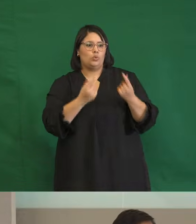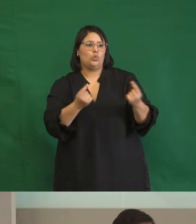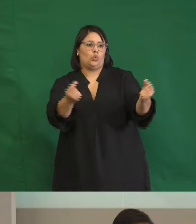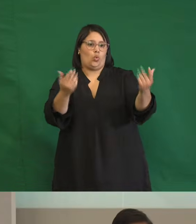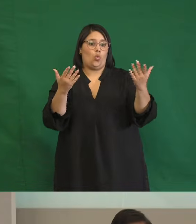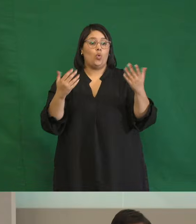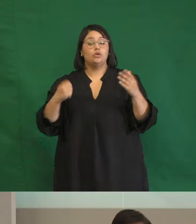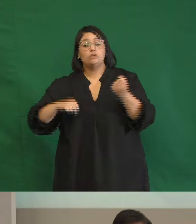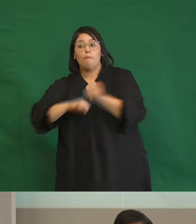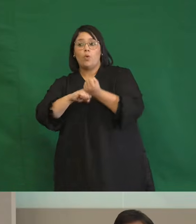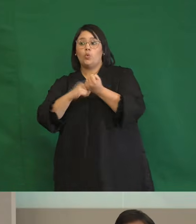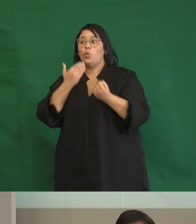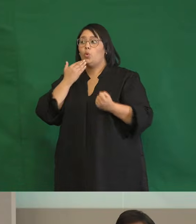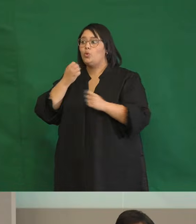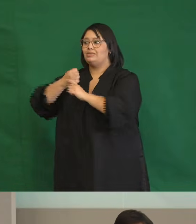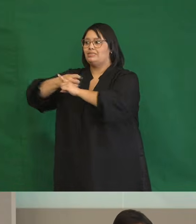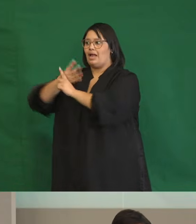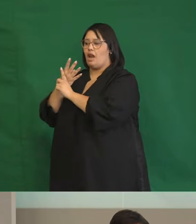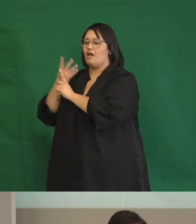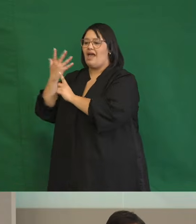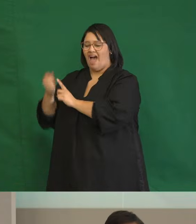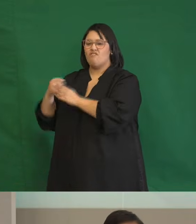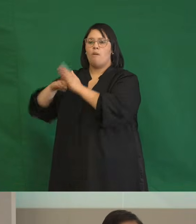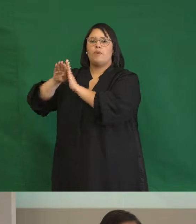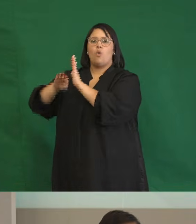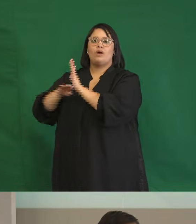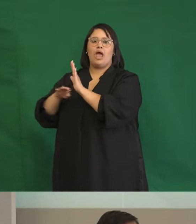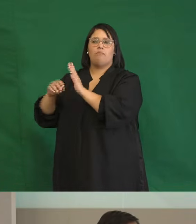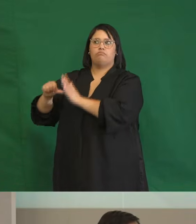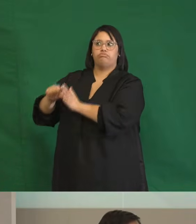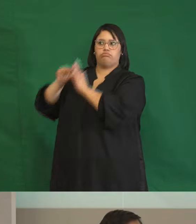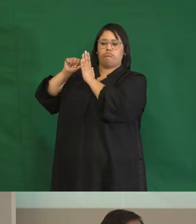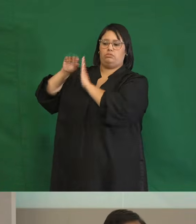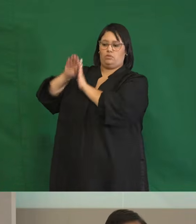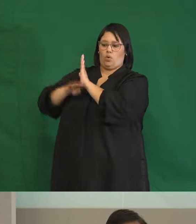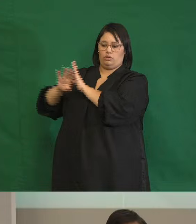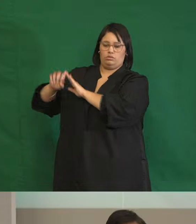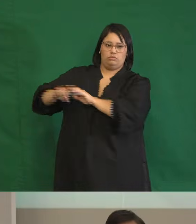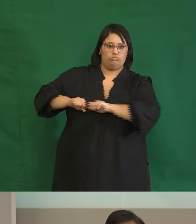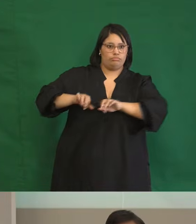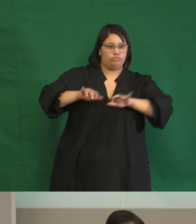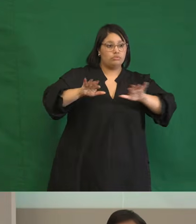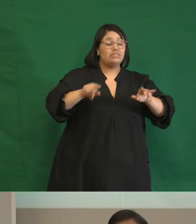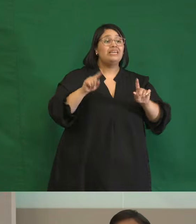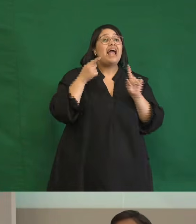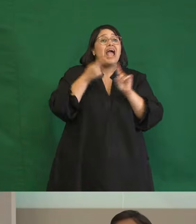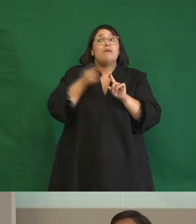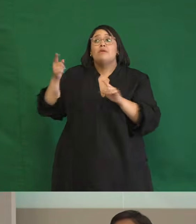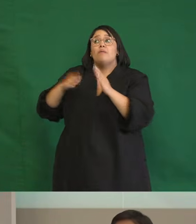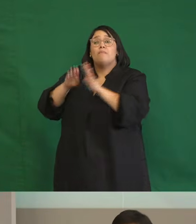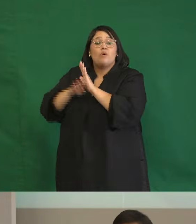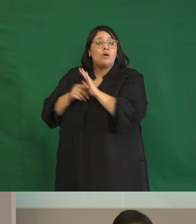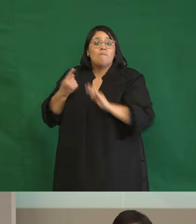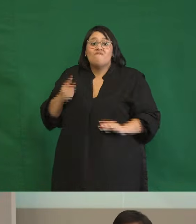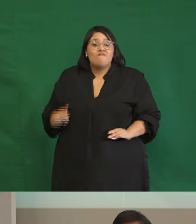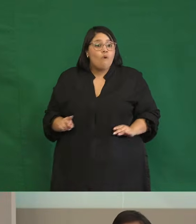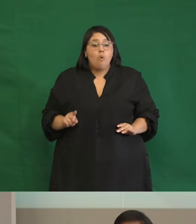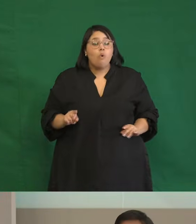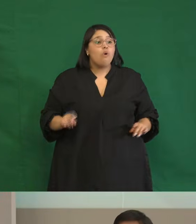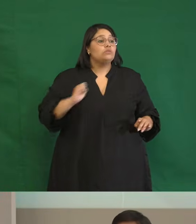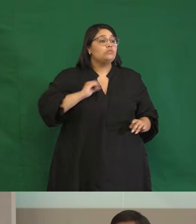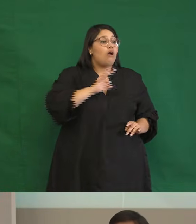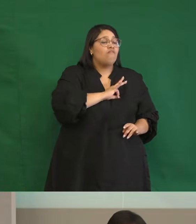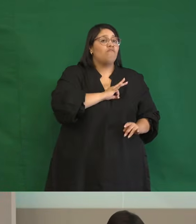by SADiLaR's Escalator flagship program. And our aim here is to provide students and staff